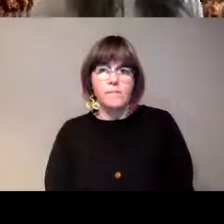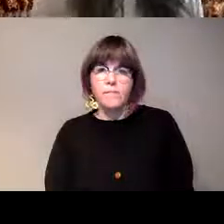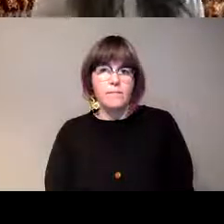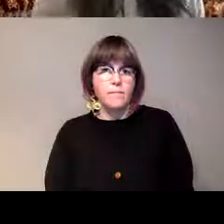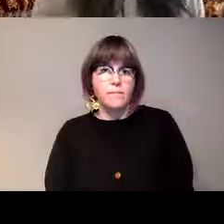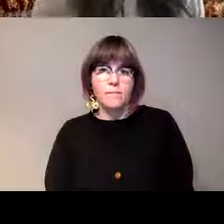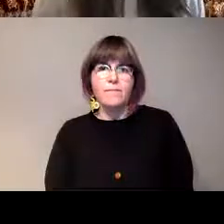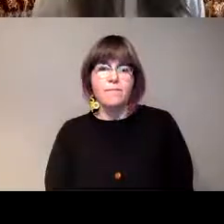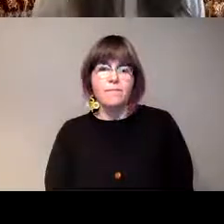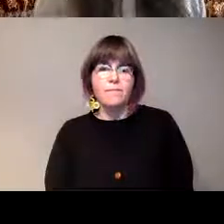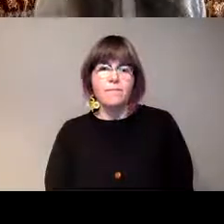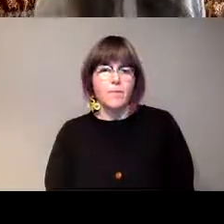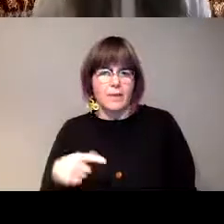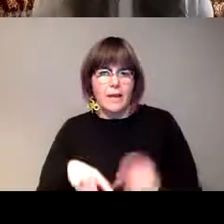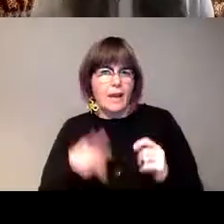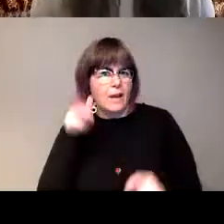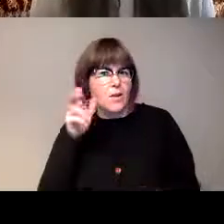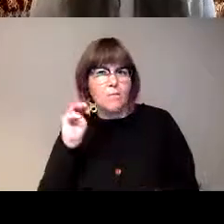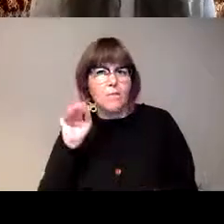And you're muted, Molly.